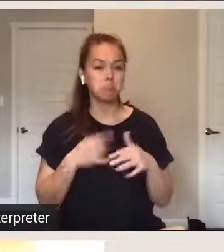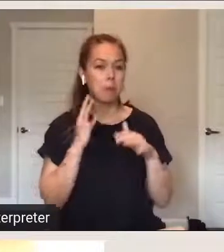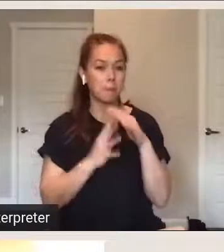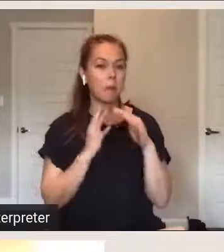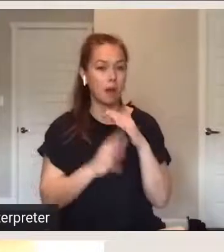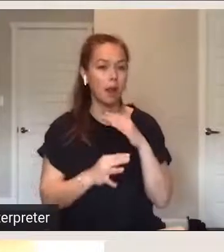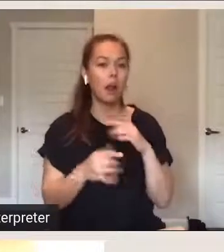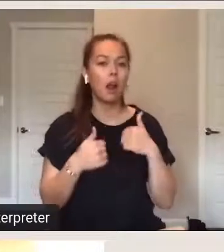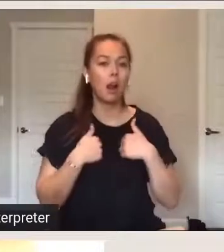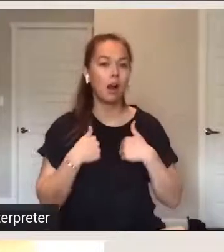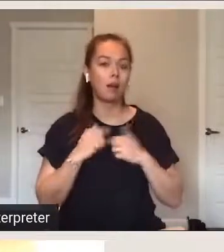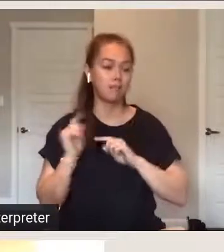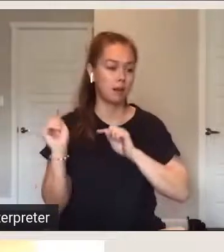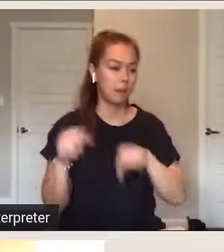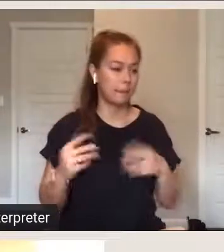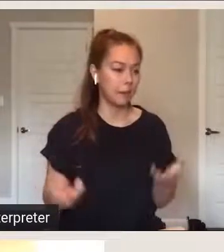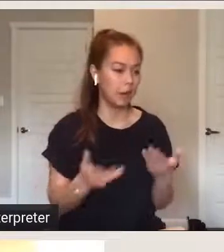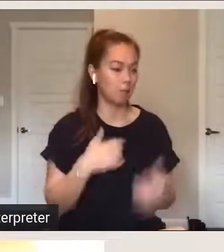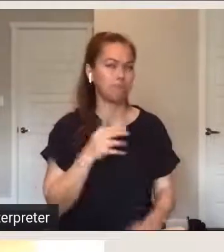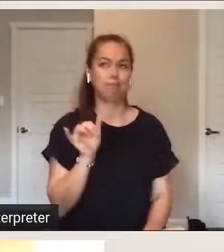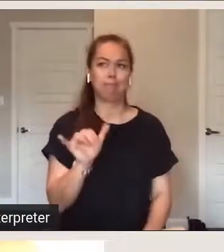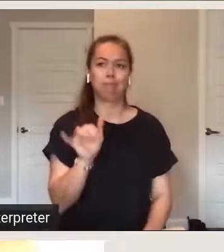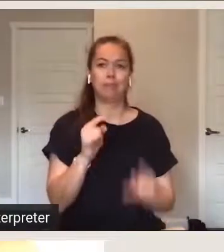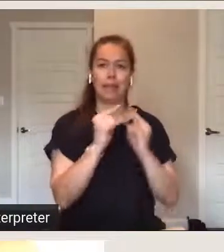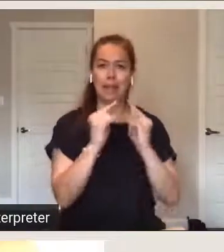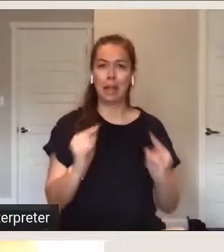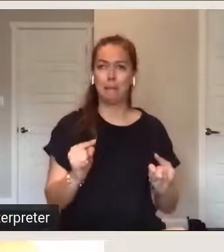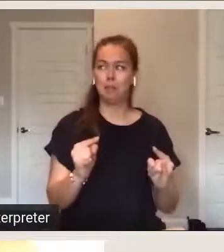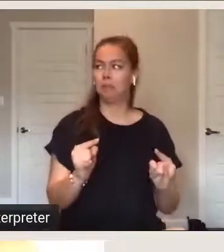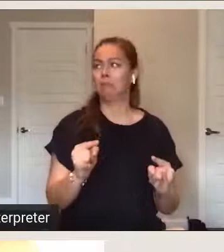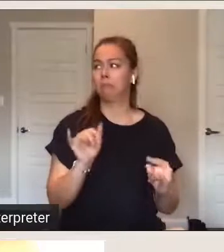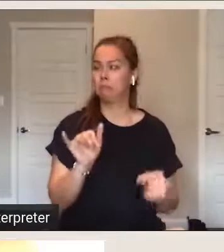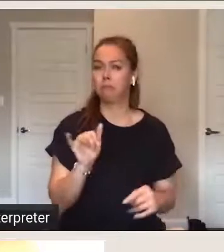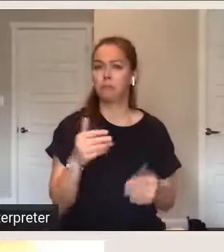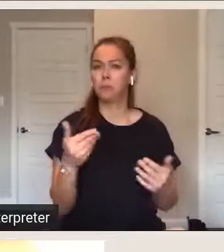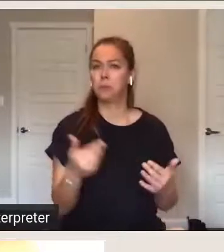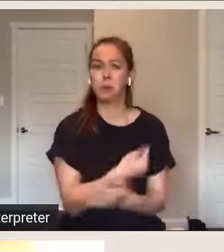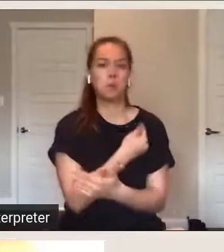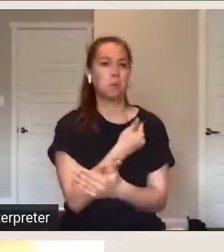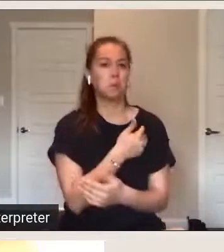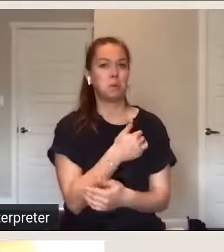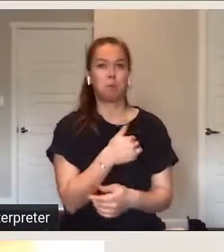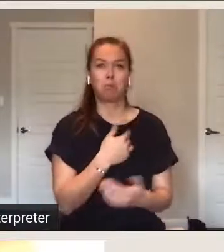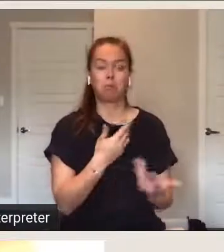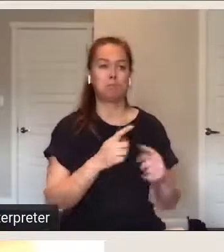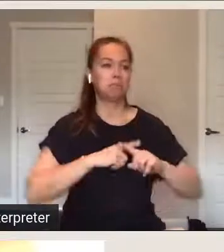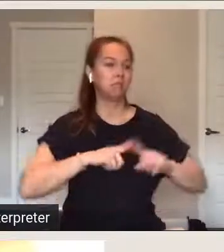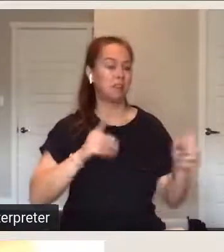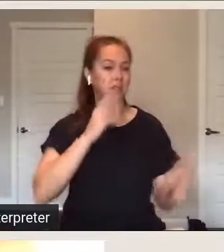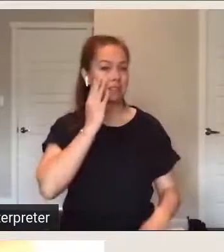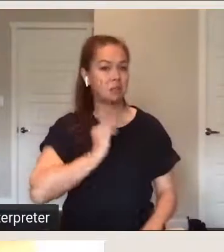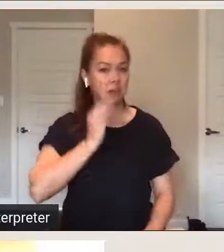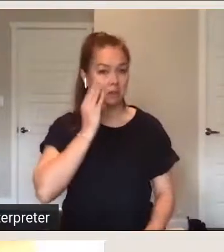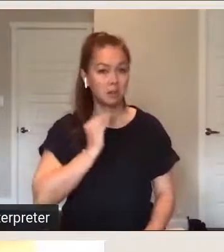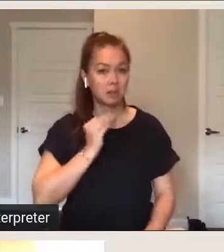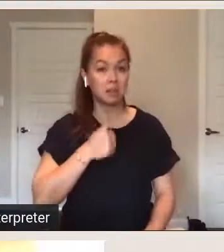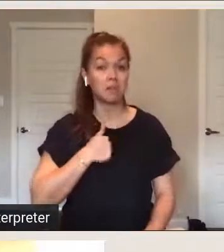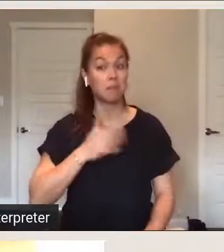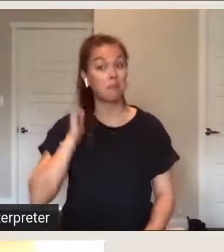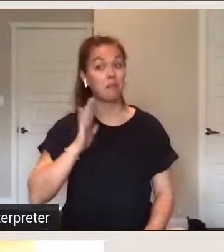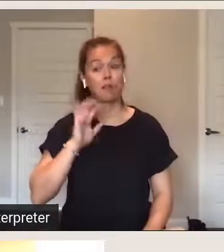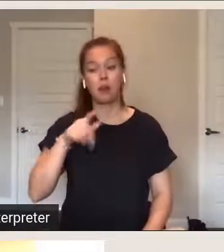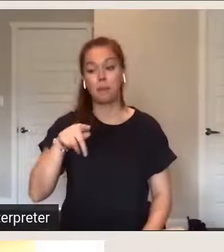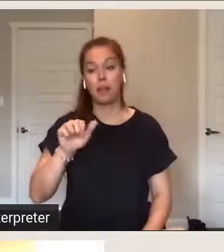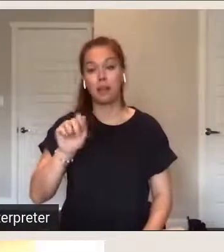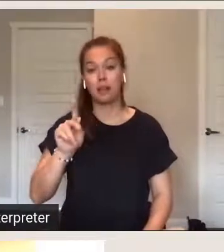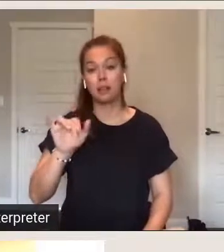novel, very new. I did have some family that, you know, from my background in Pakistan who would go camping,